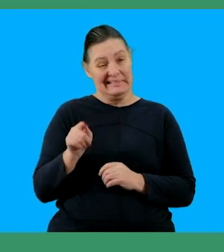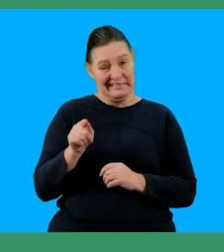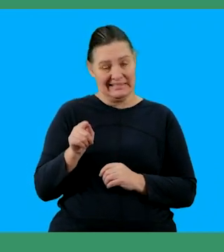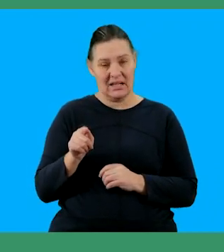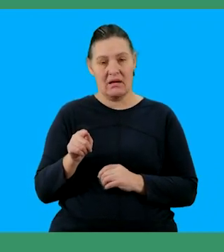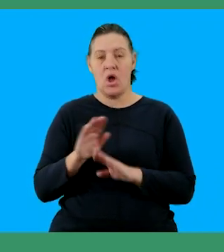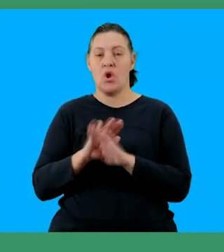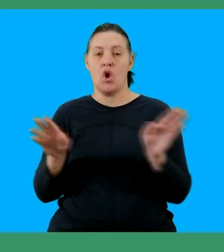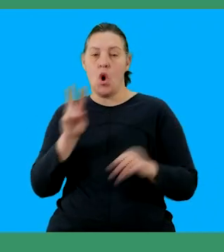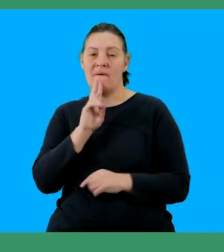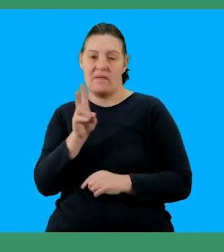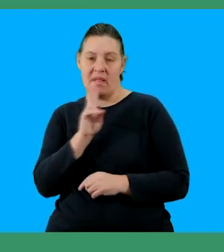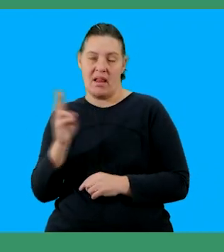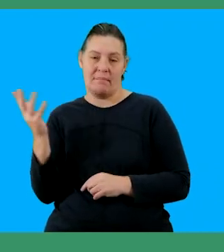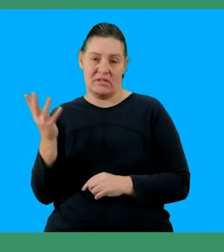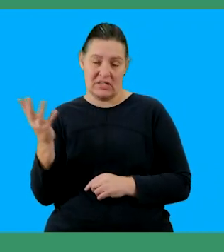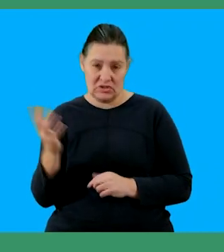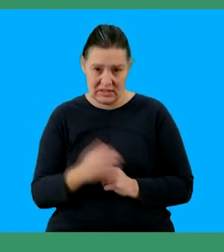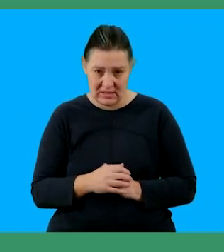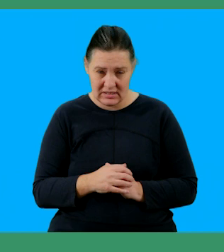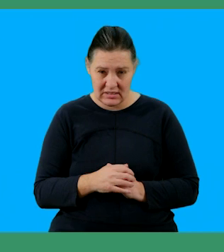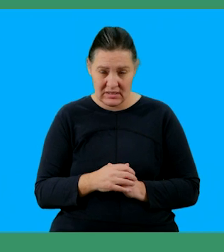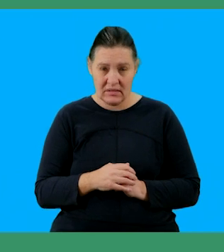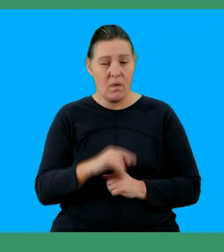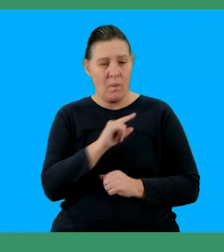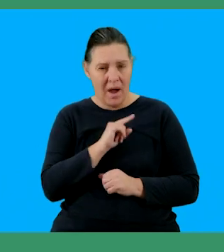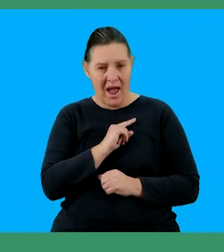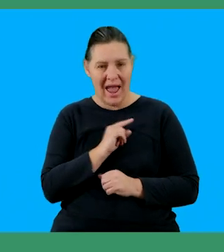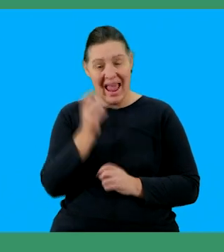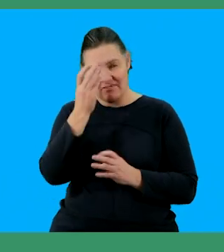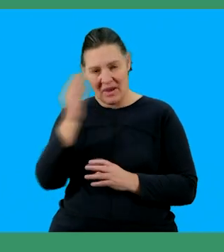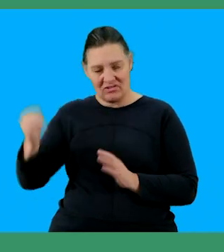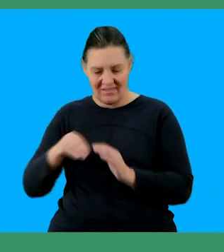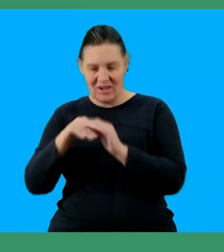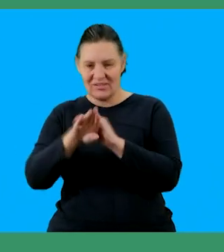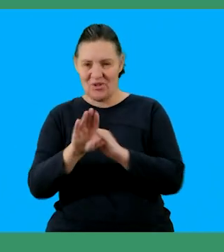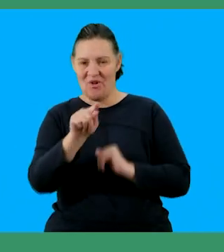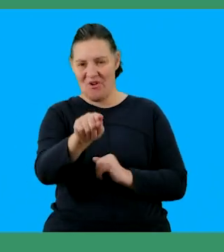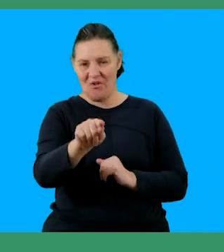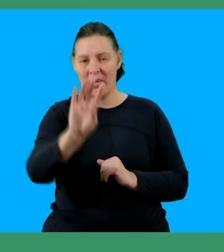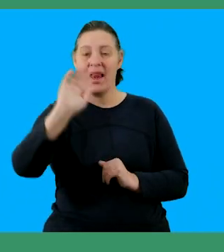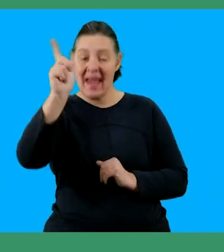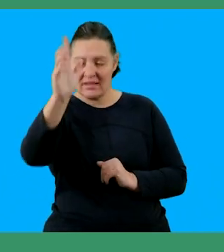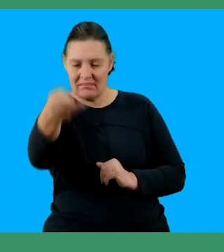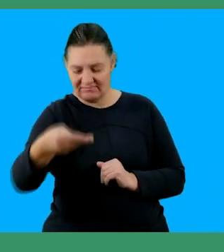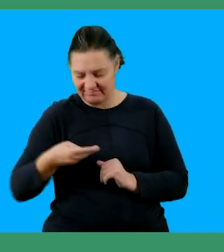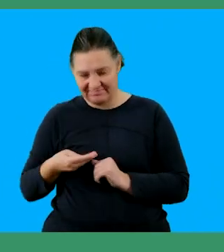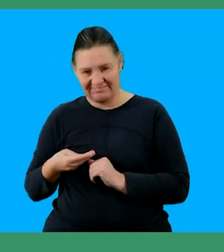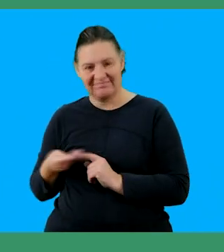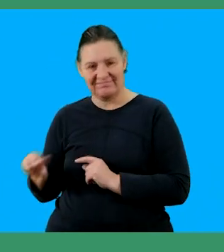this is a non-verbal presentation because we're able to take that information and store that information